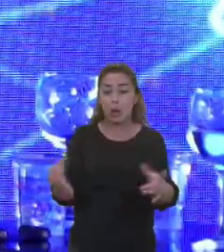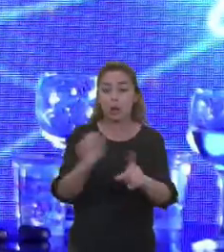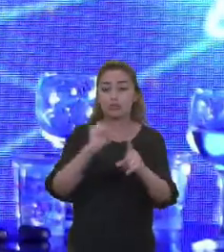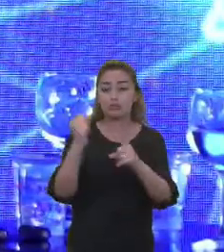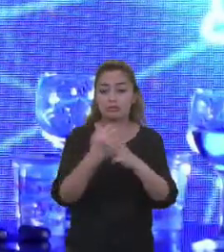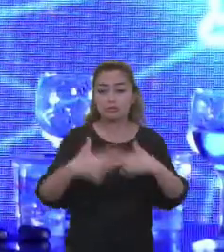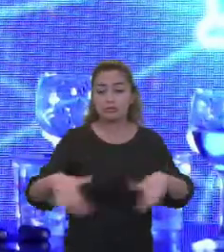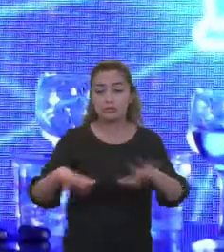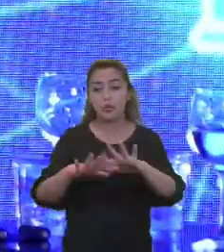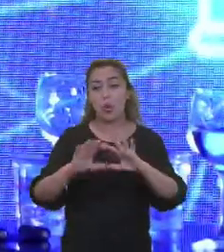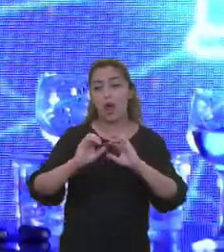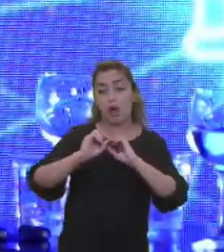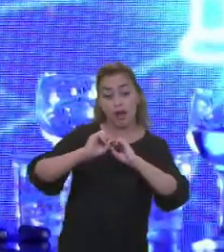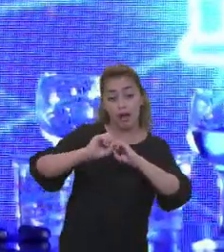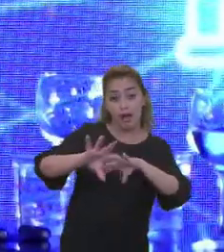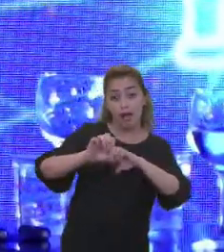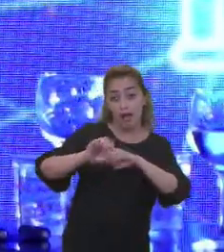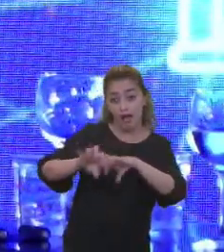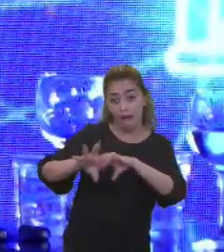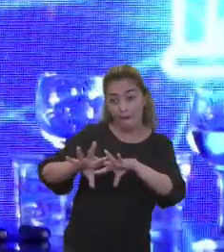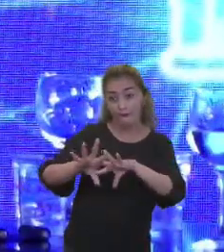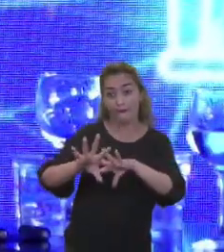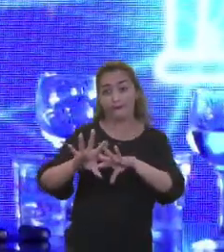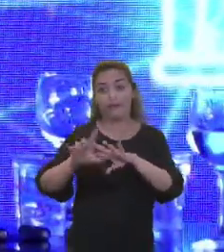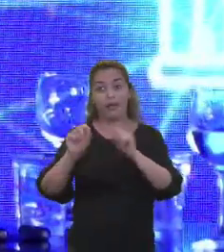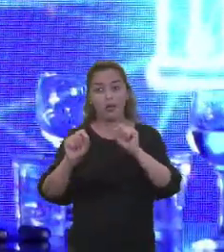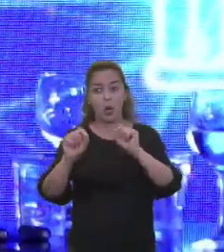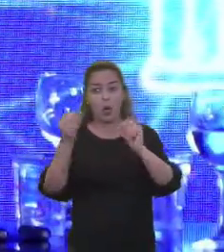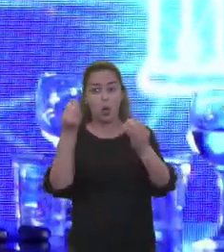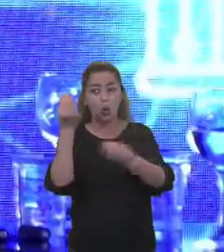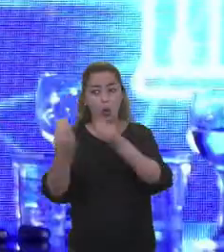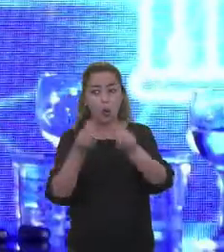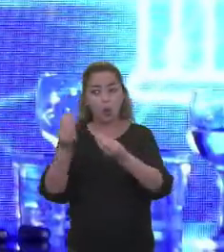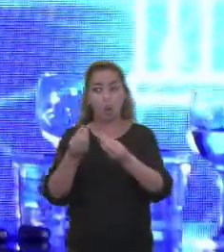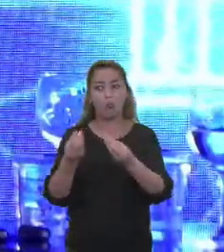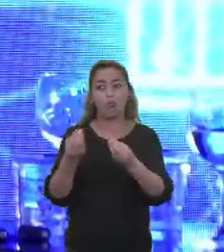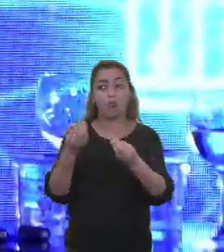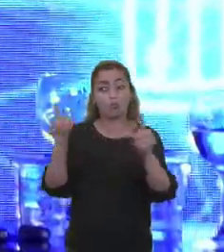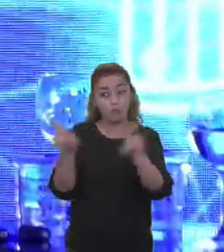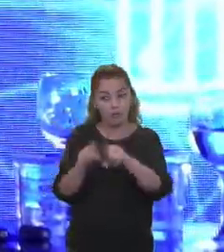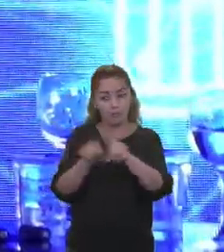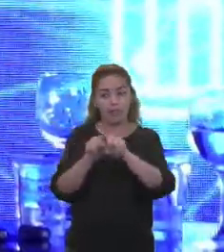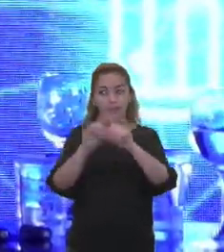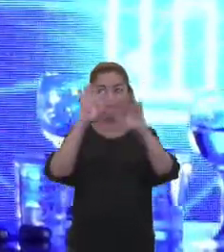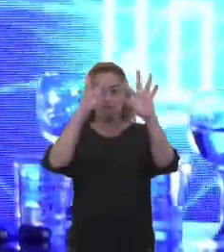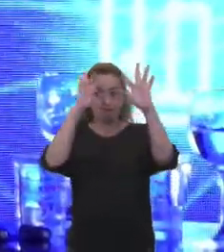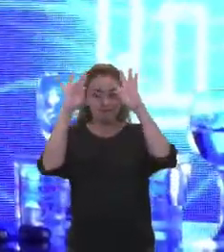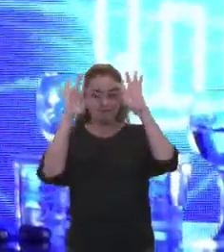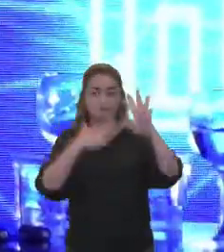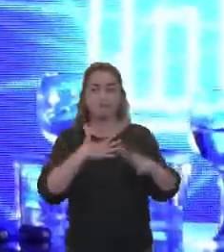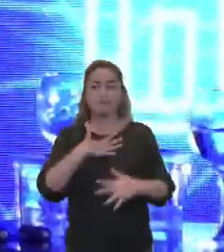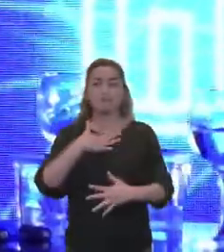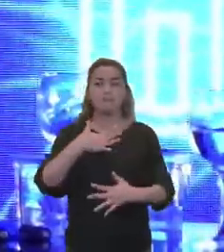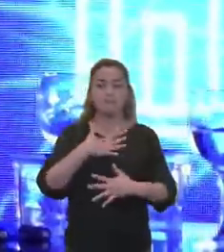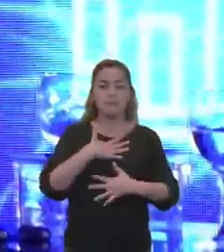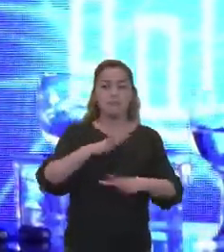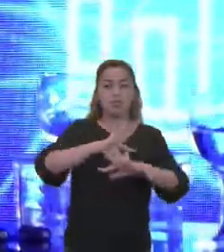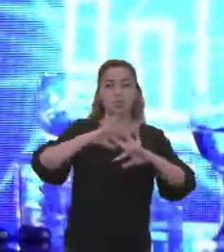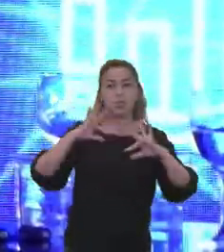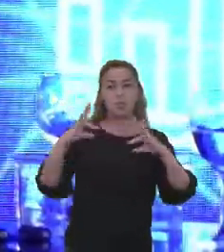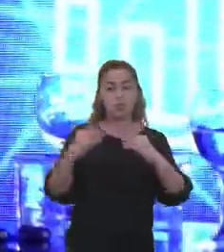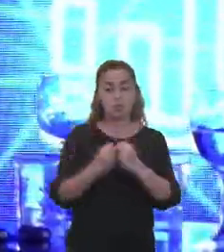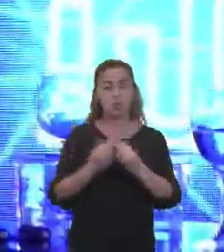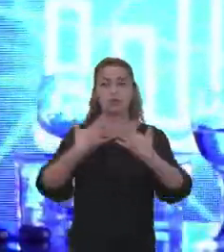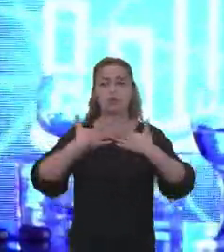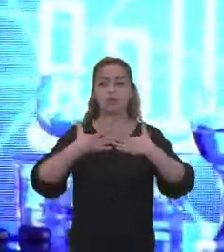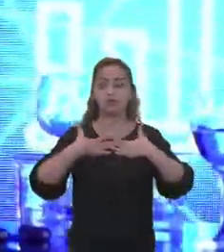out here. So a technology class where we teach them how to breathe, to meditate, how to deal with issues, with challenges,